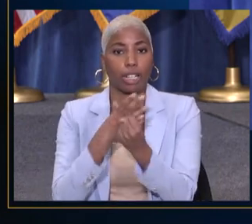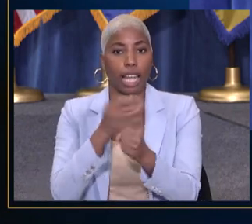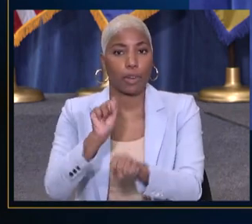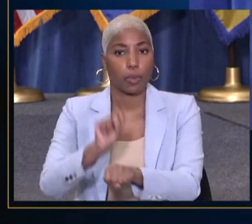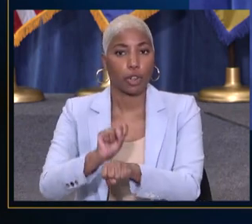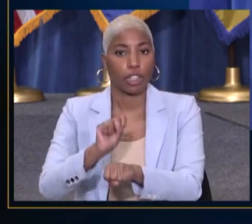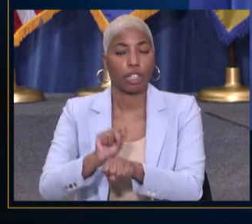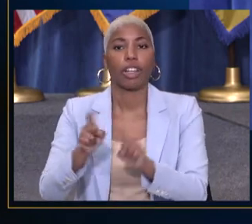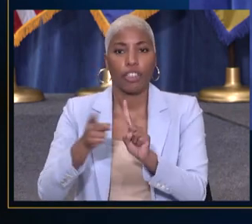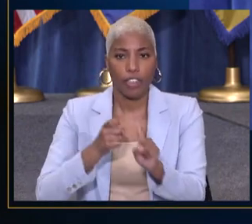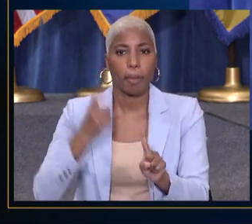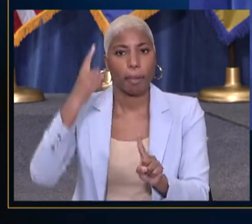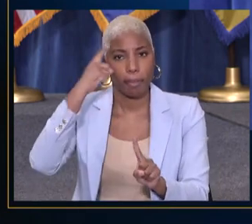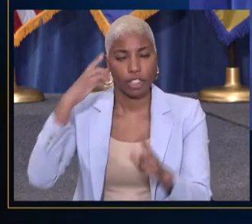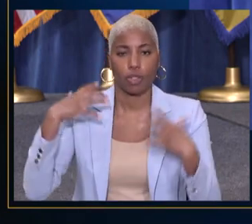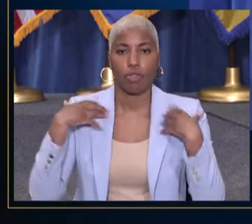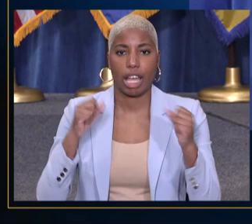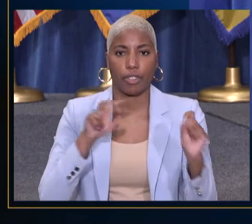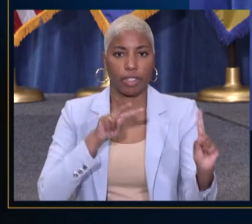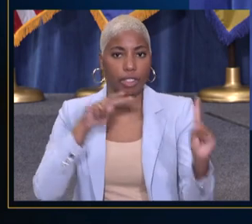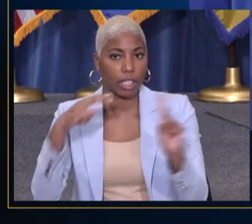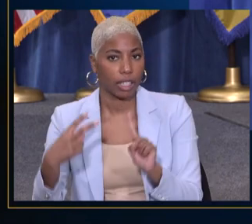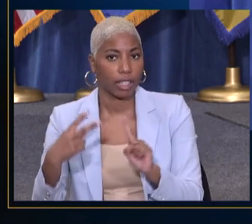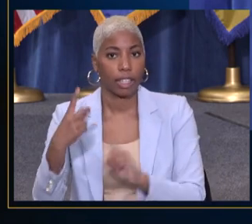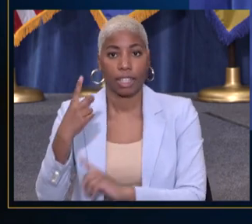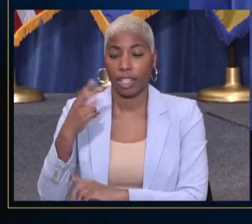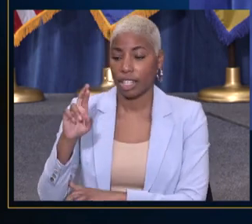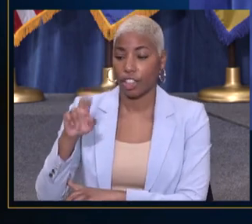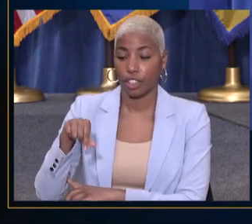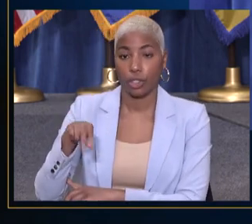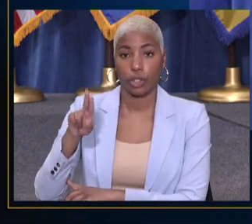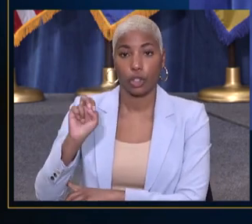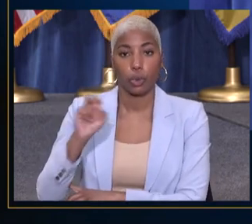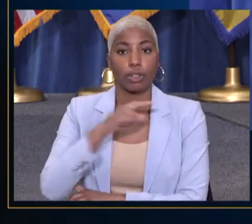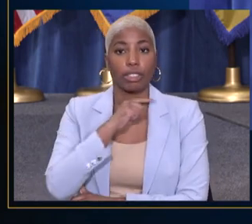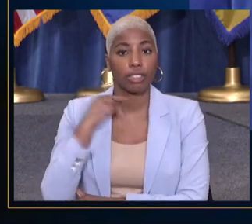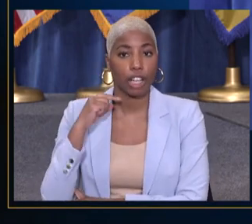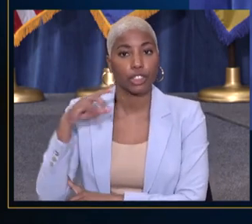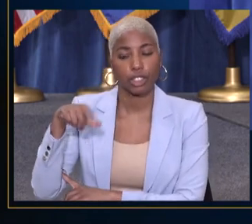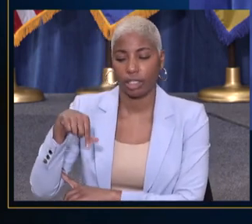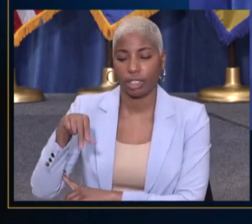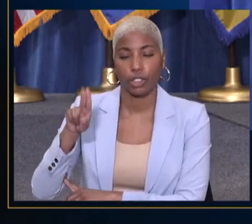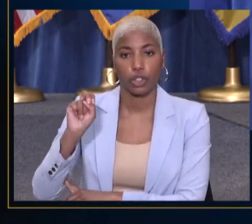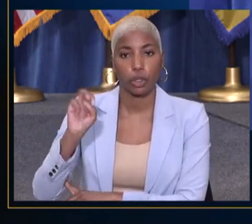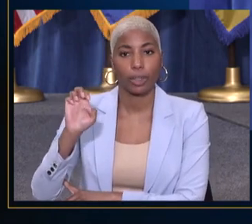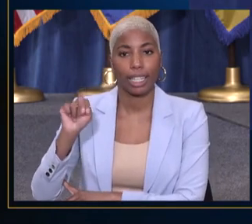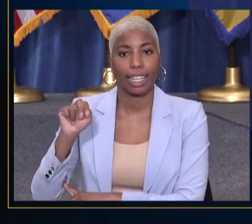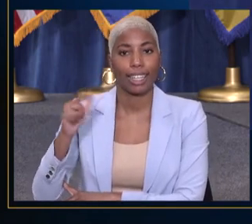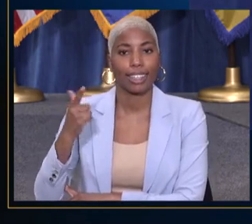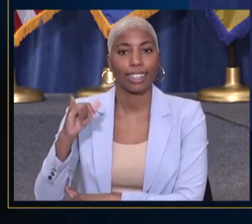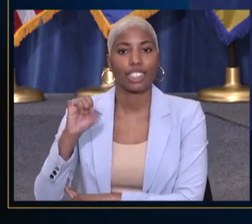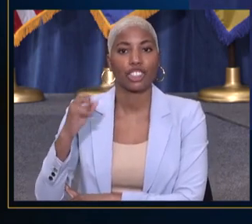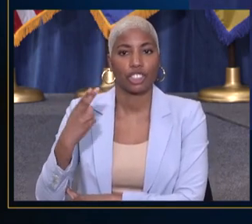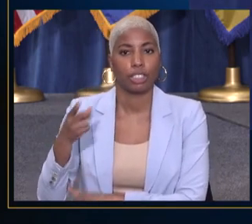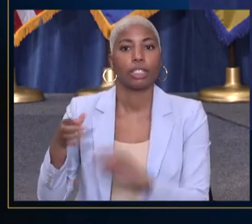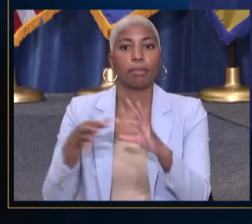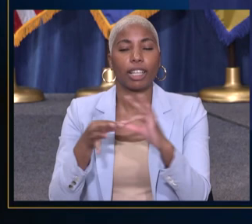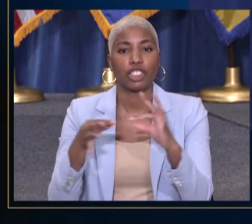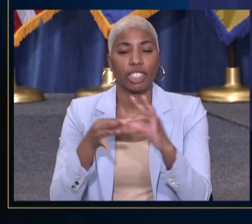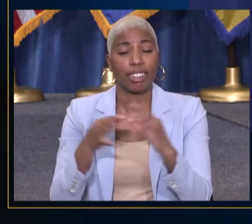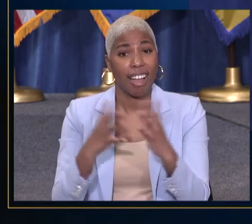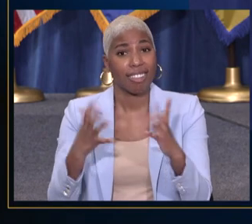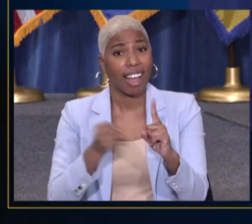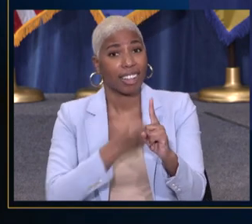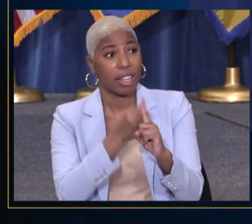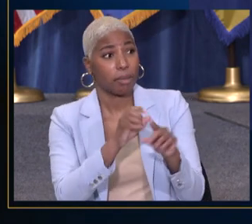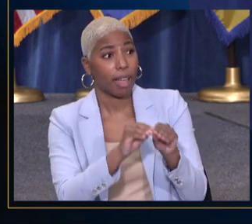health lens. Because as Dr. Q, as Reverend Q said, English said, there is a lot that is impacting. And it